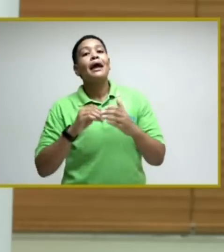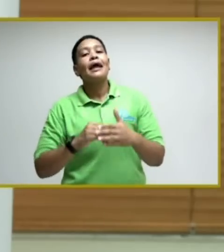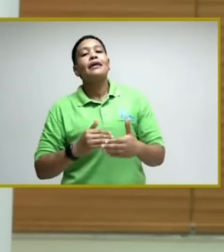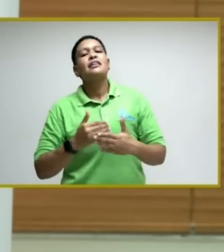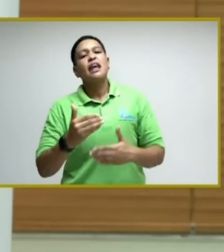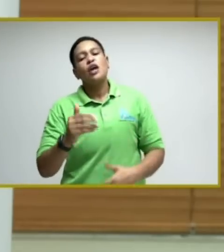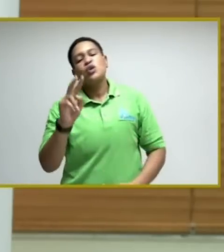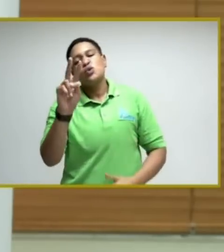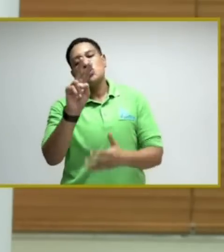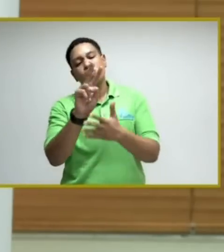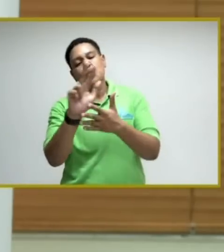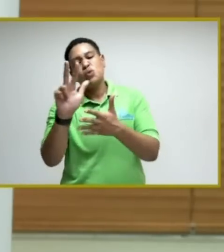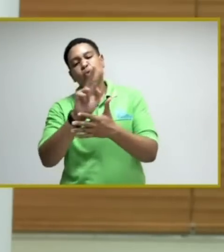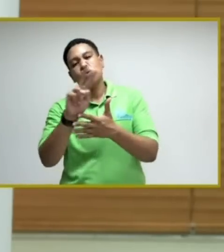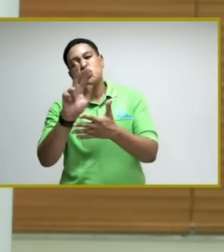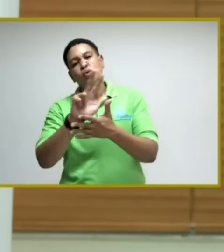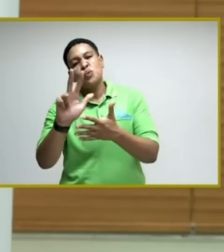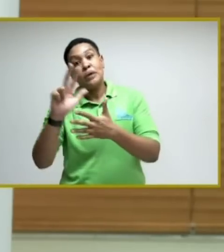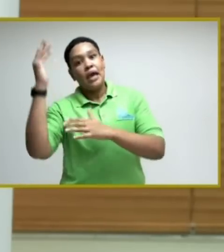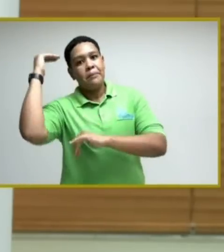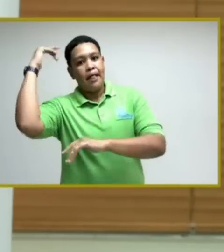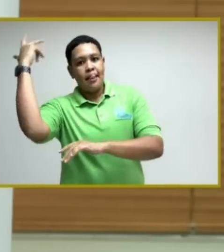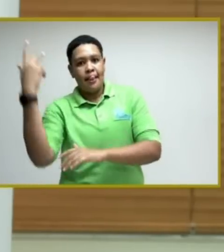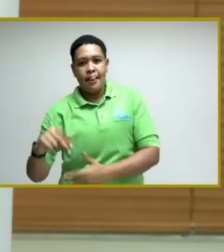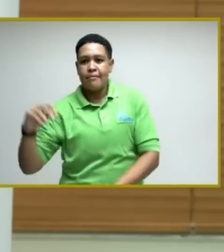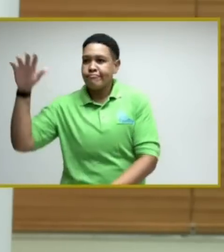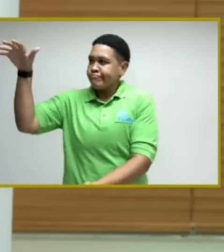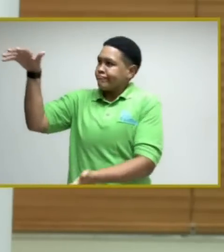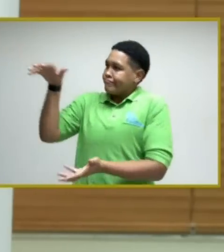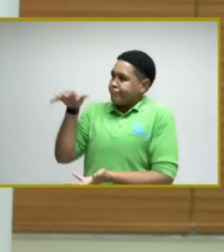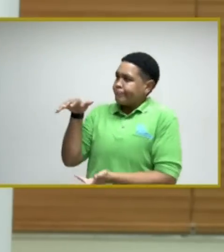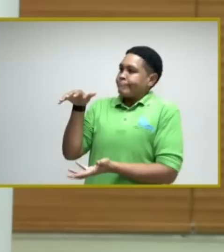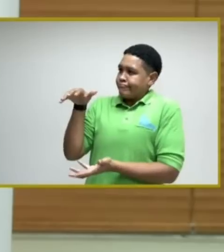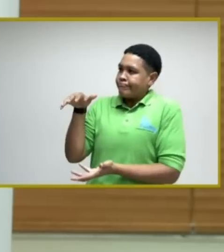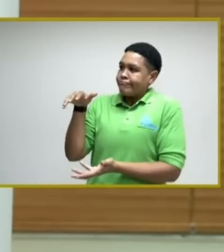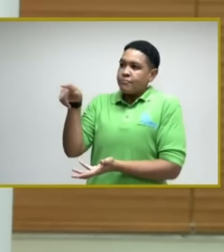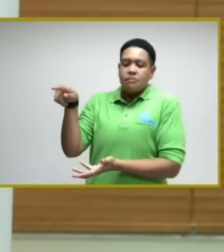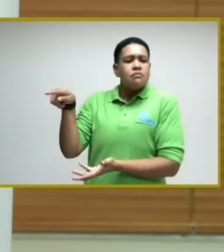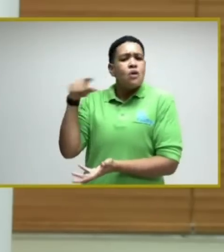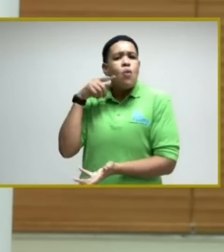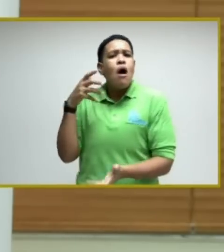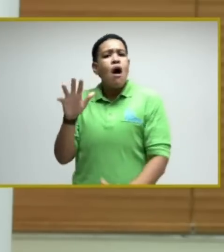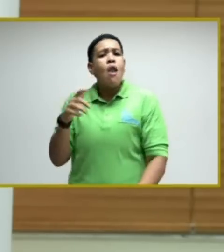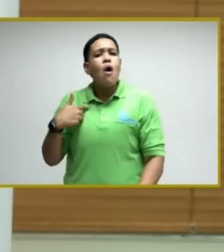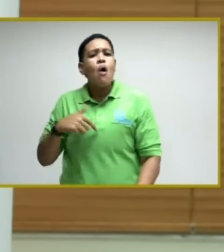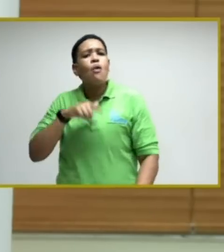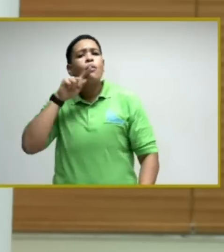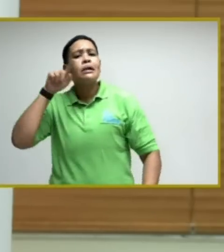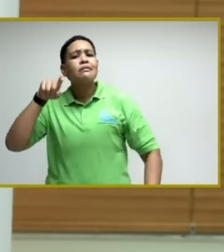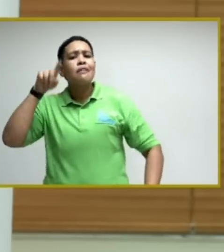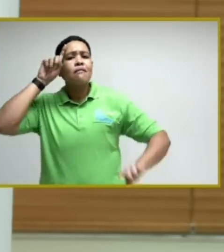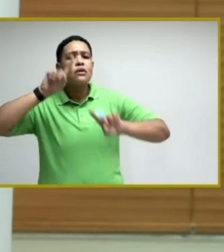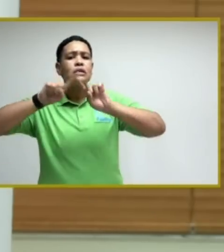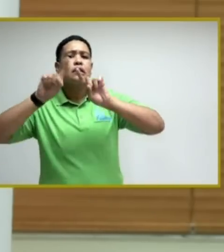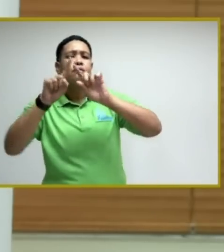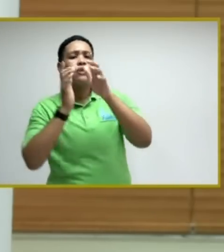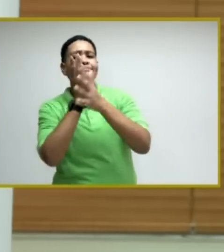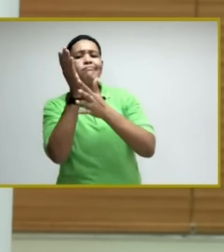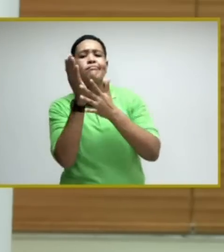3 weeks. And this, of course, will allow us to test for variant